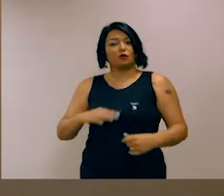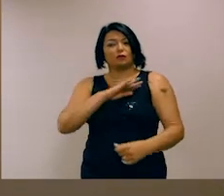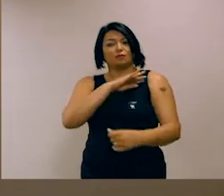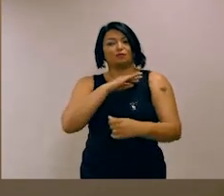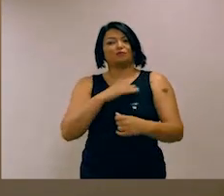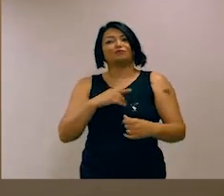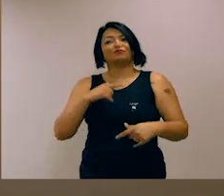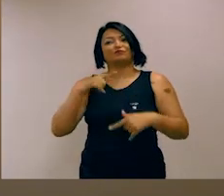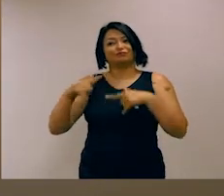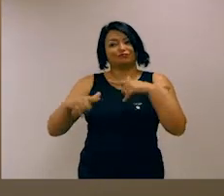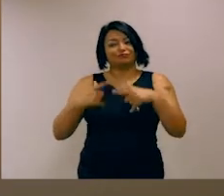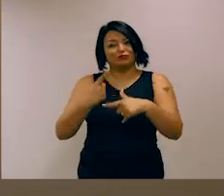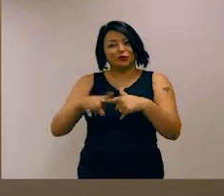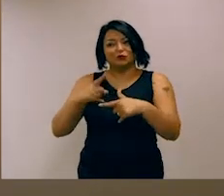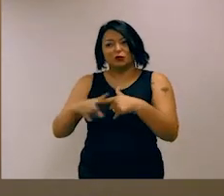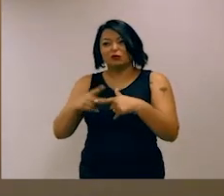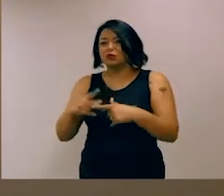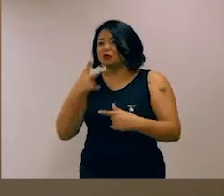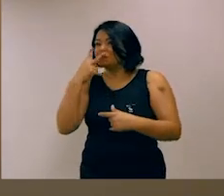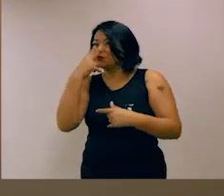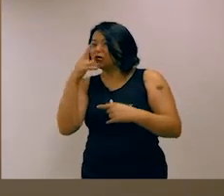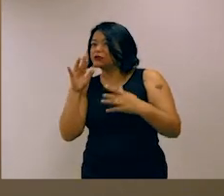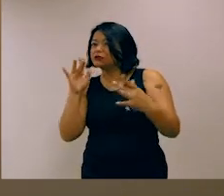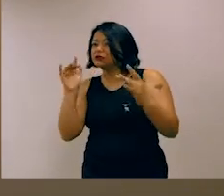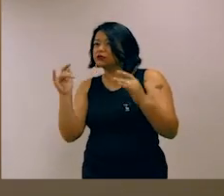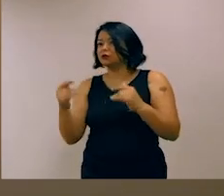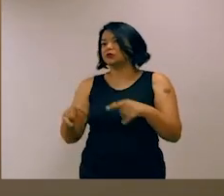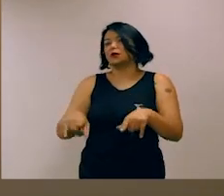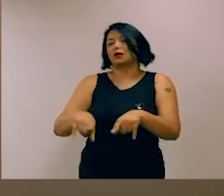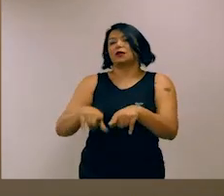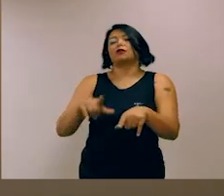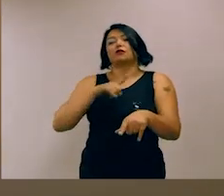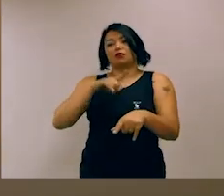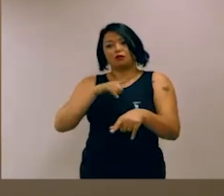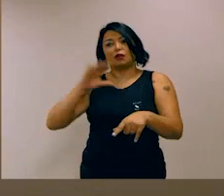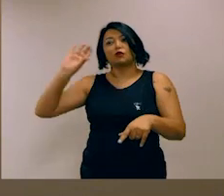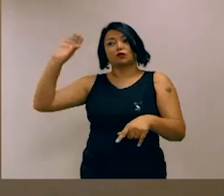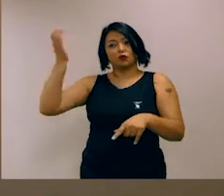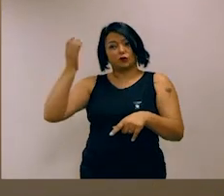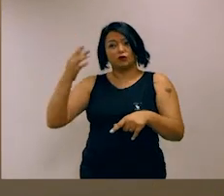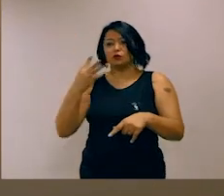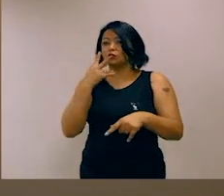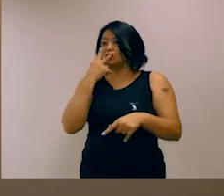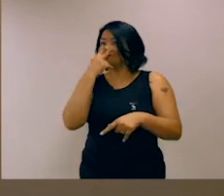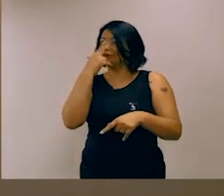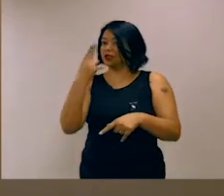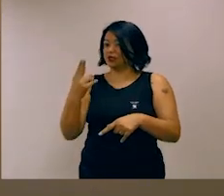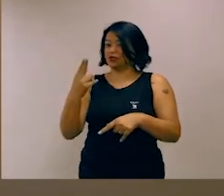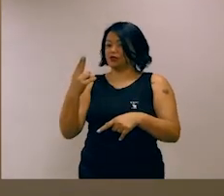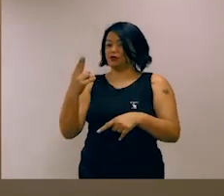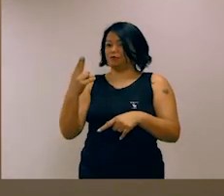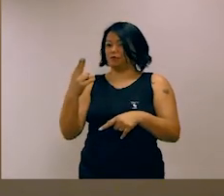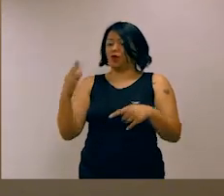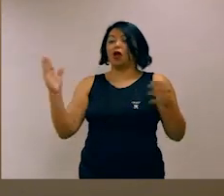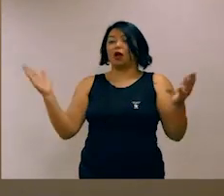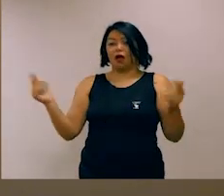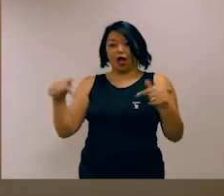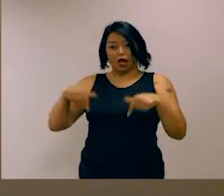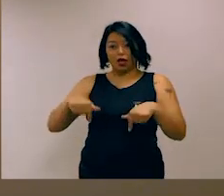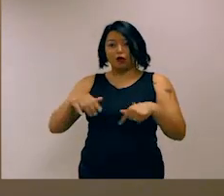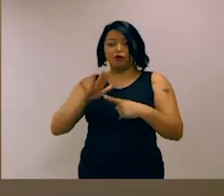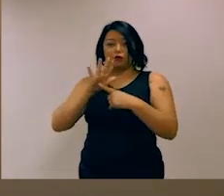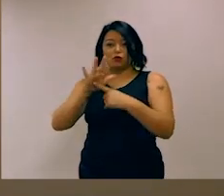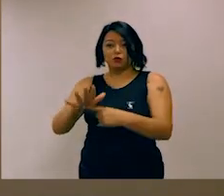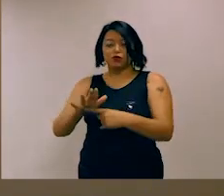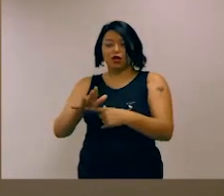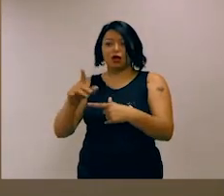the efforts and similar problems, and they found a common solution. During this event, many cases are going to be